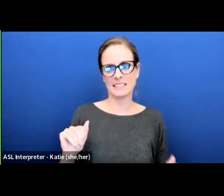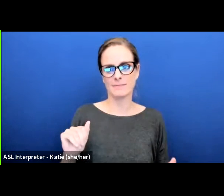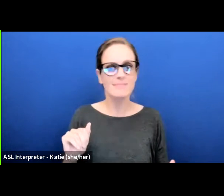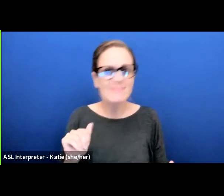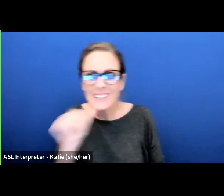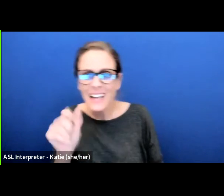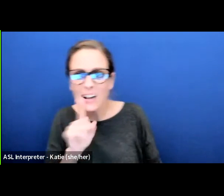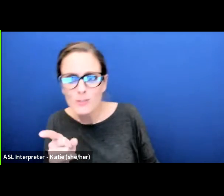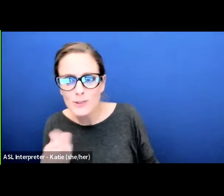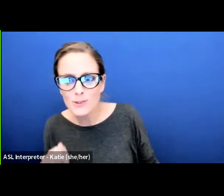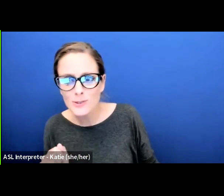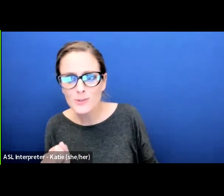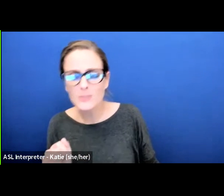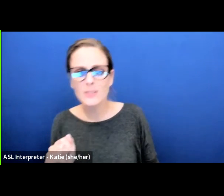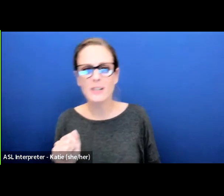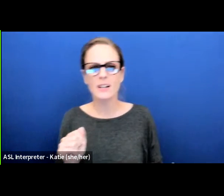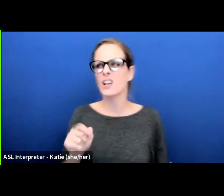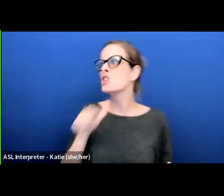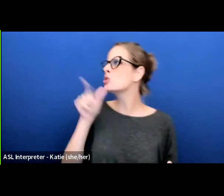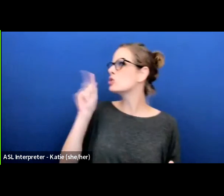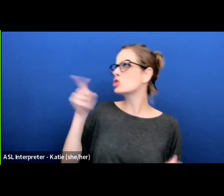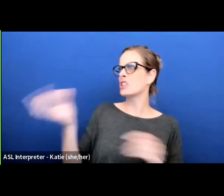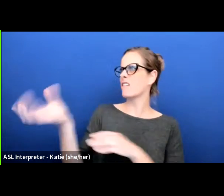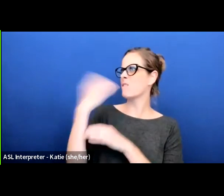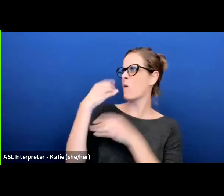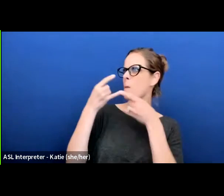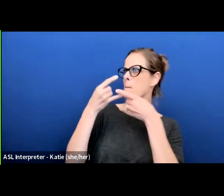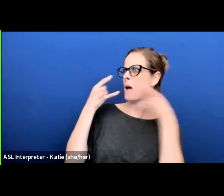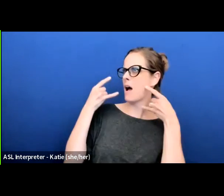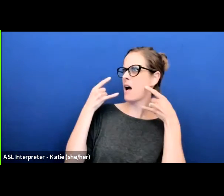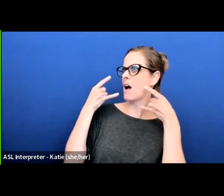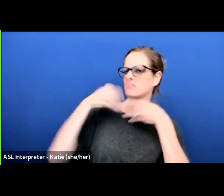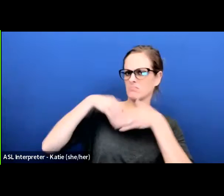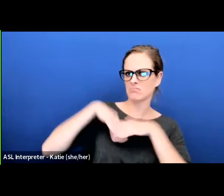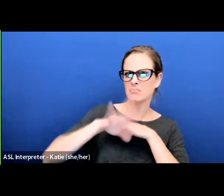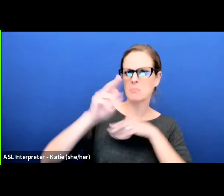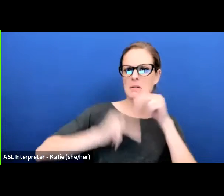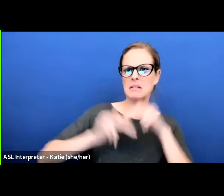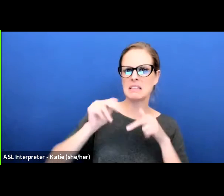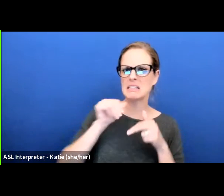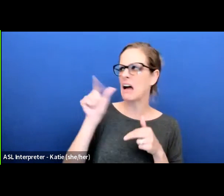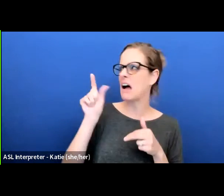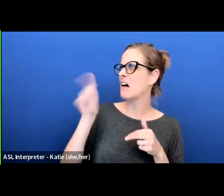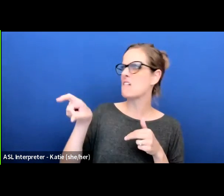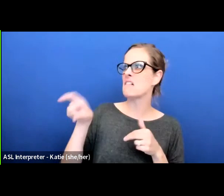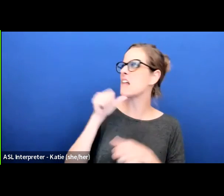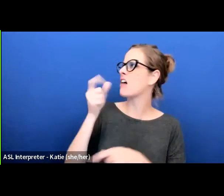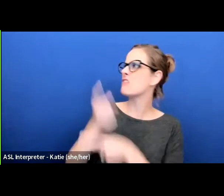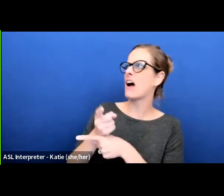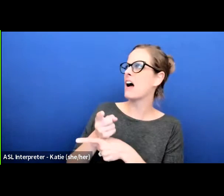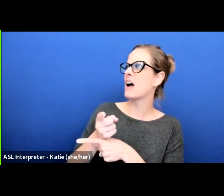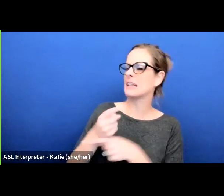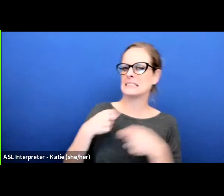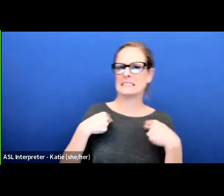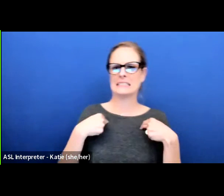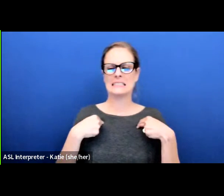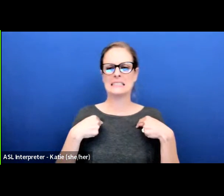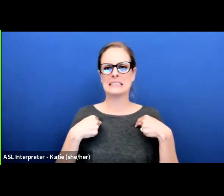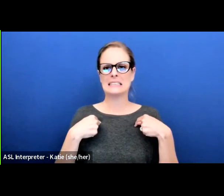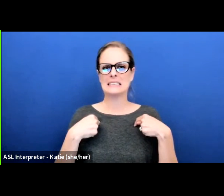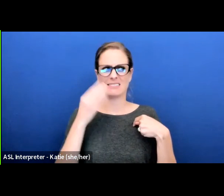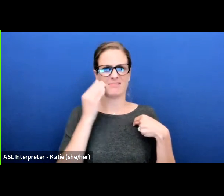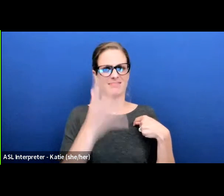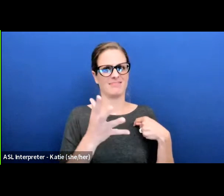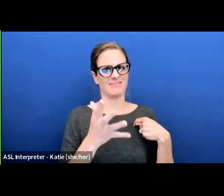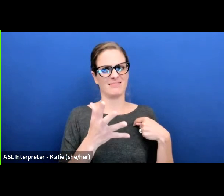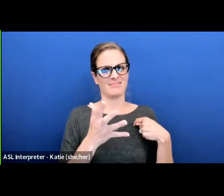shouldn't require people to wear masks in indoor public settings. Then I think it puts me in a position where I have to be transparent